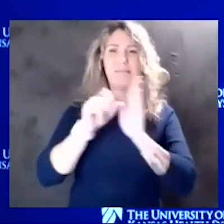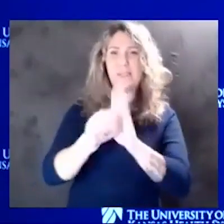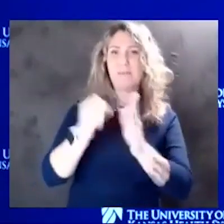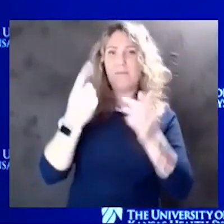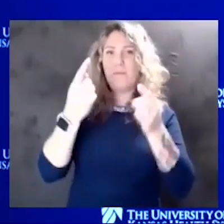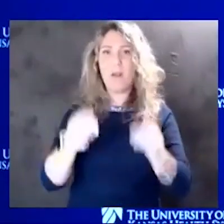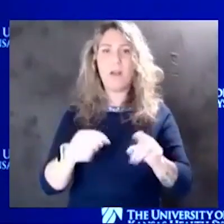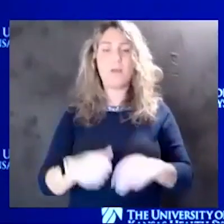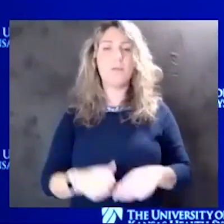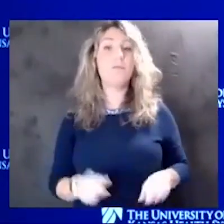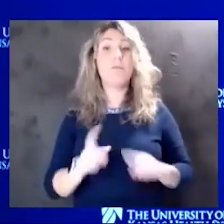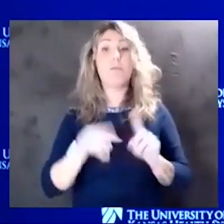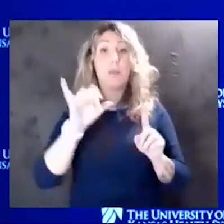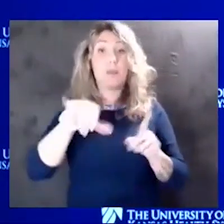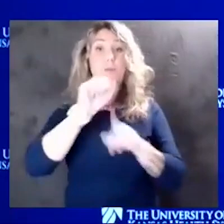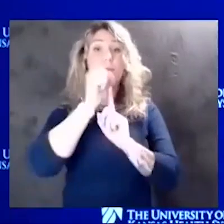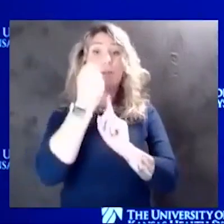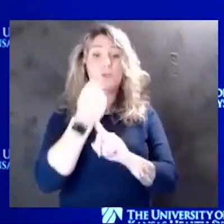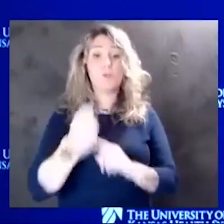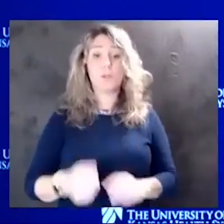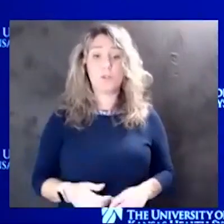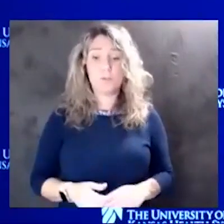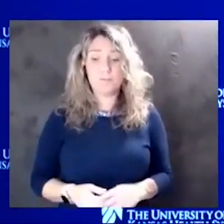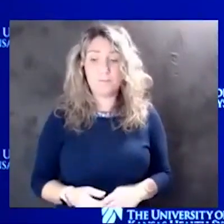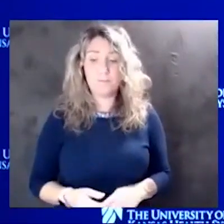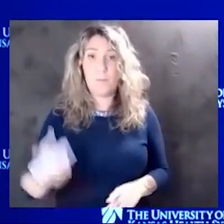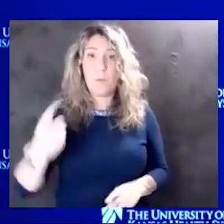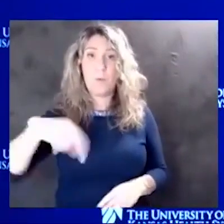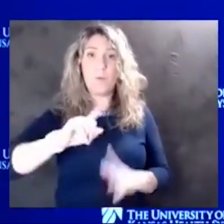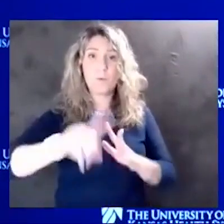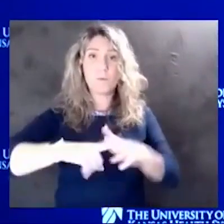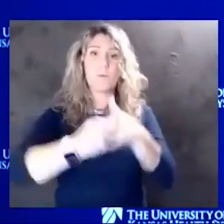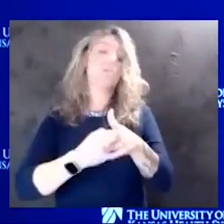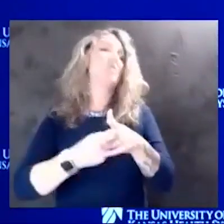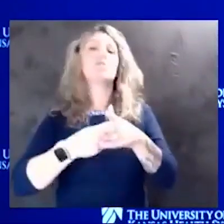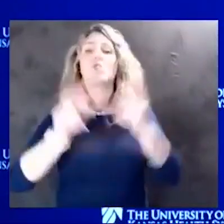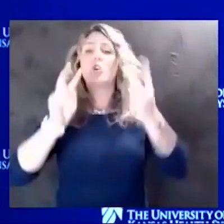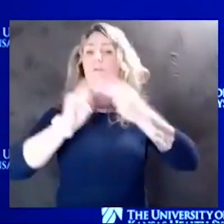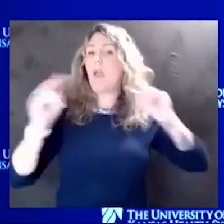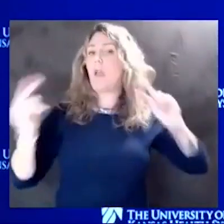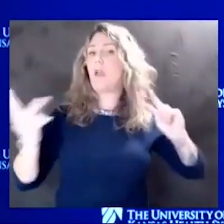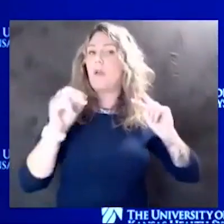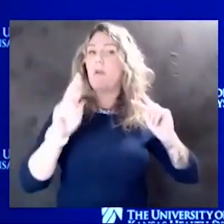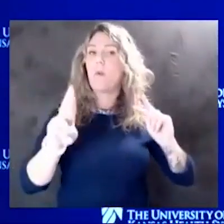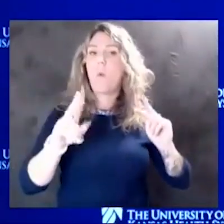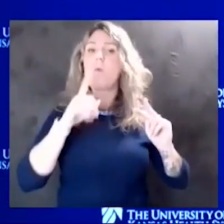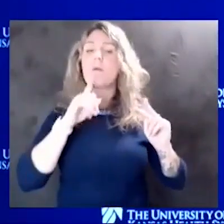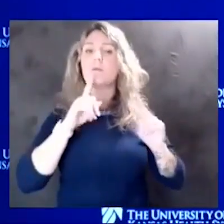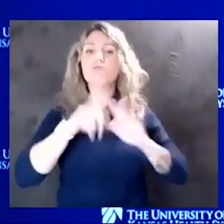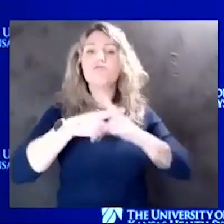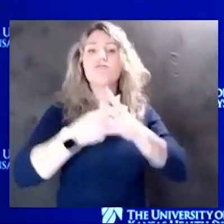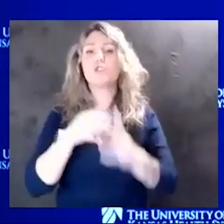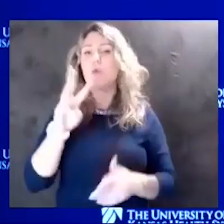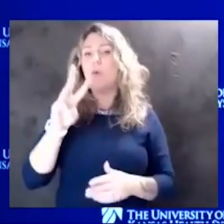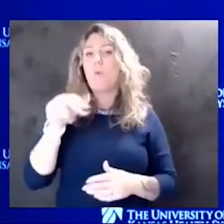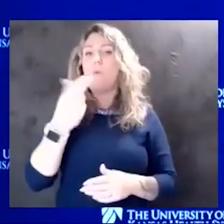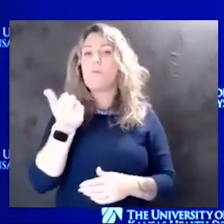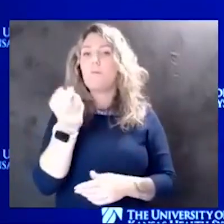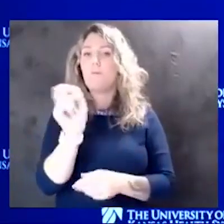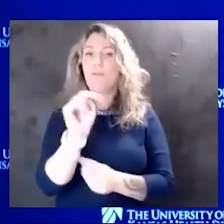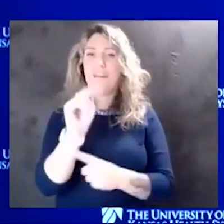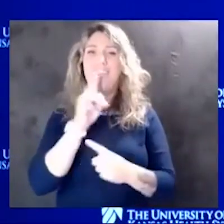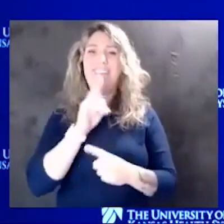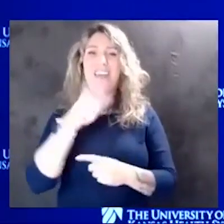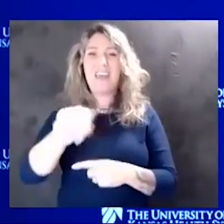case with those original variants or the original Wuhan isolate. Again, I think we don't have